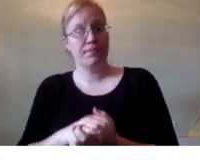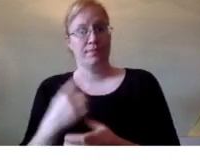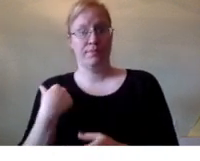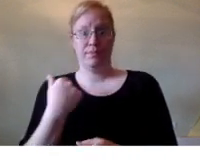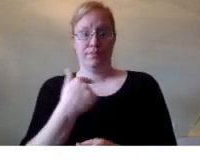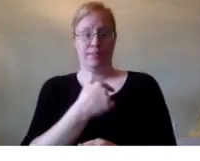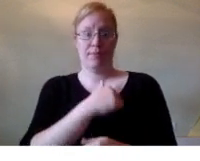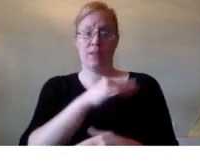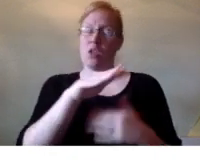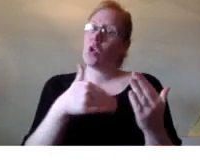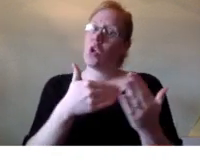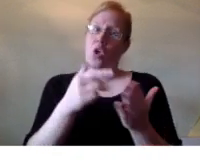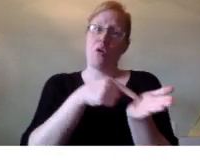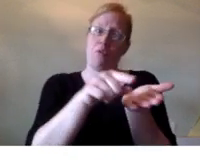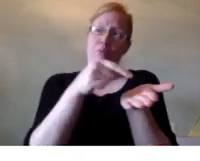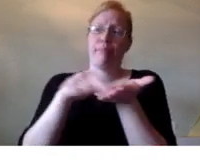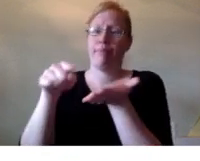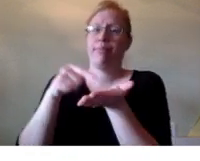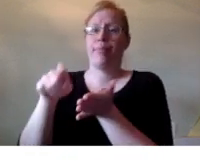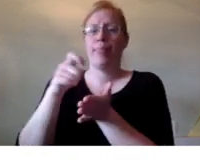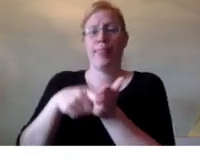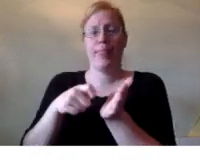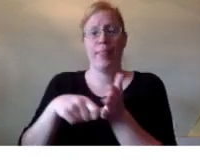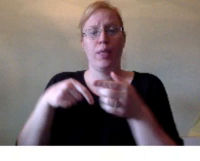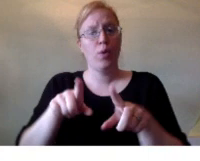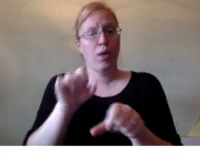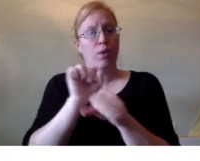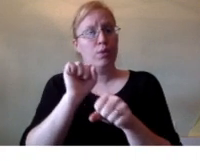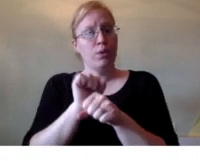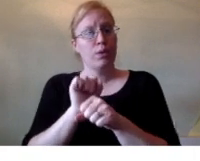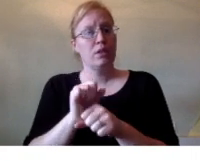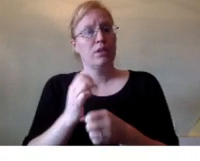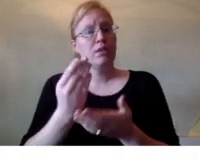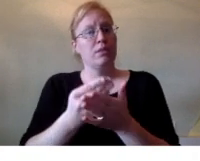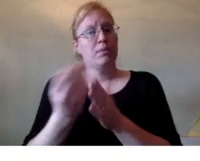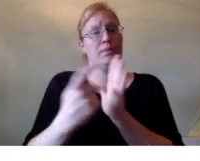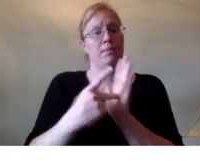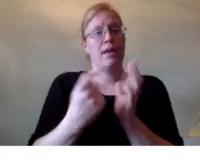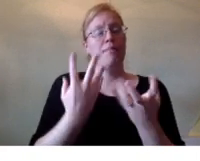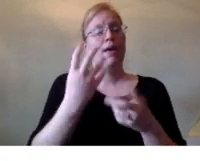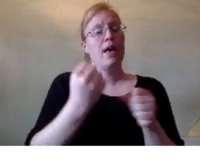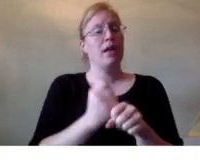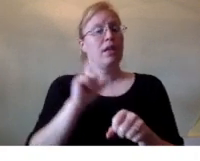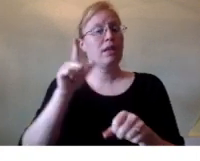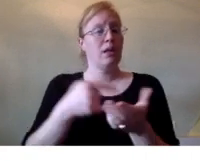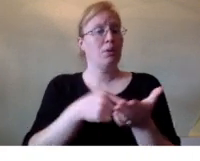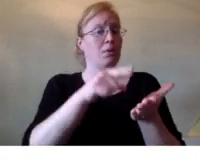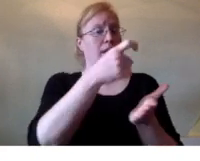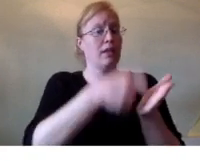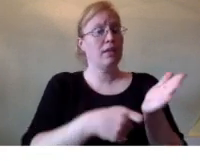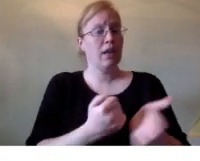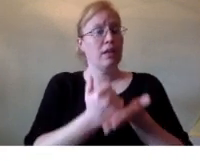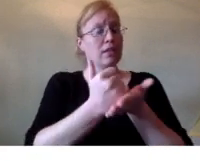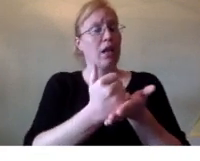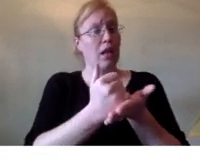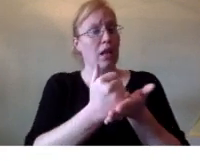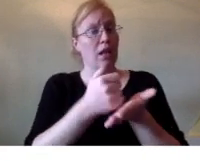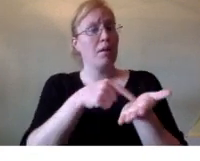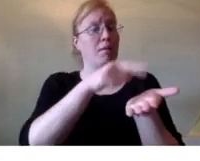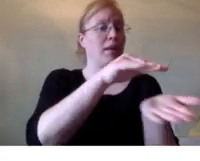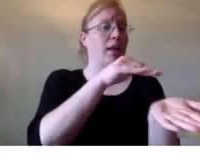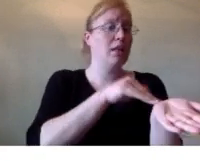We all pay a tax while we work. We get some money back many years later. We pay a tax to help